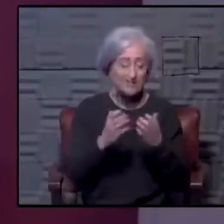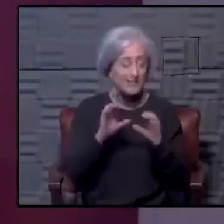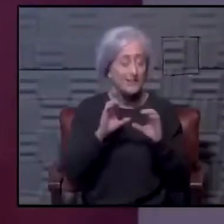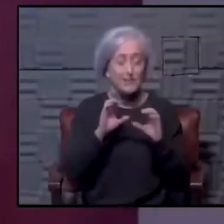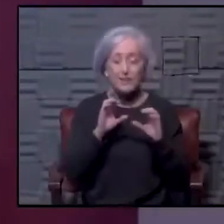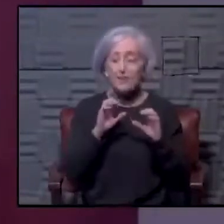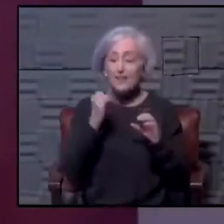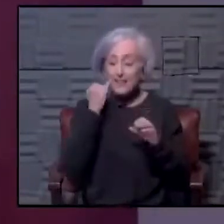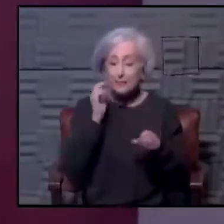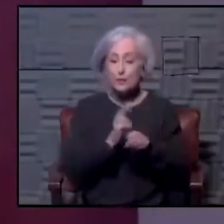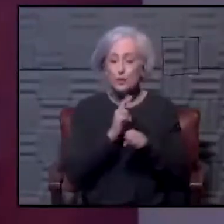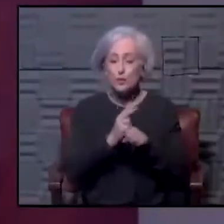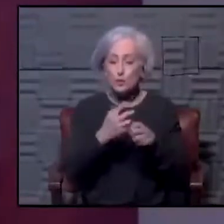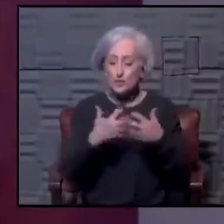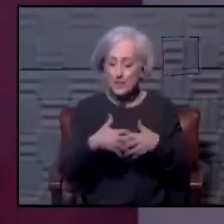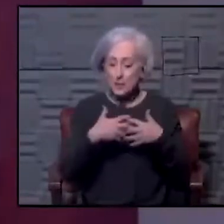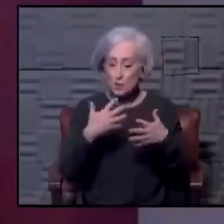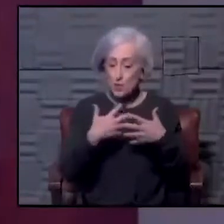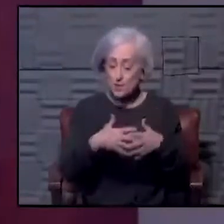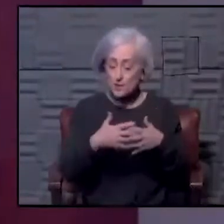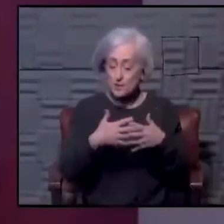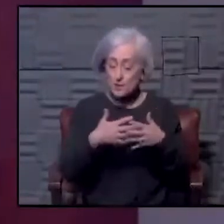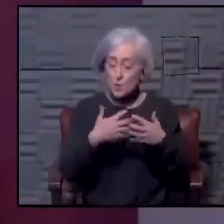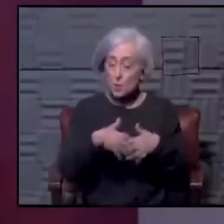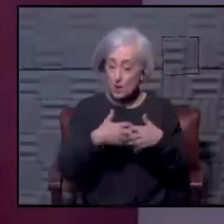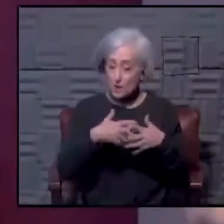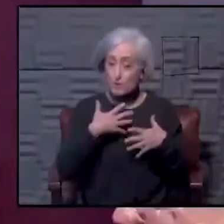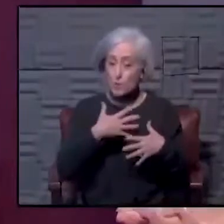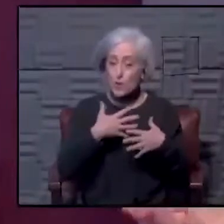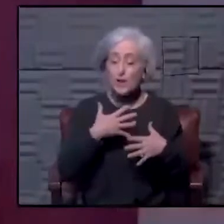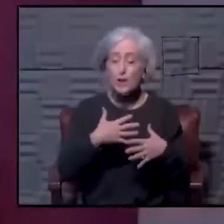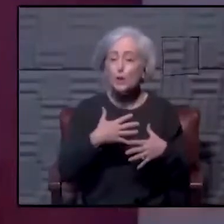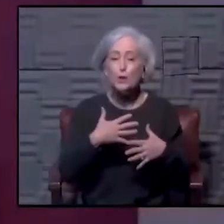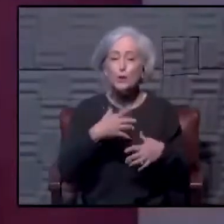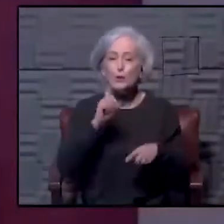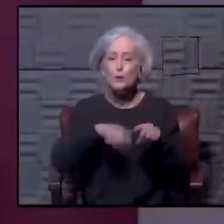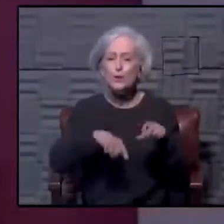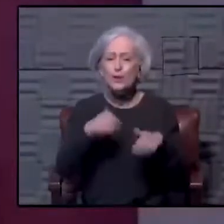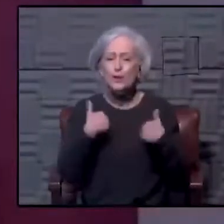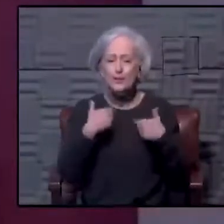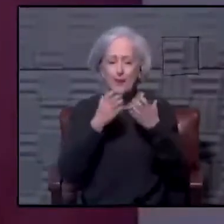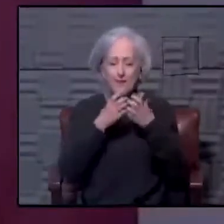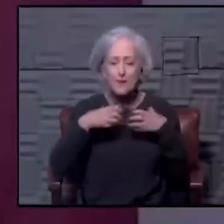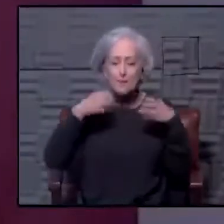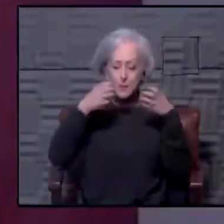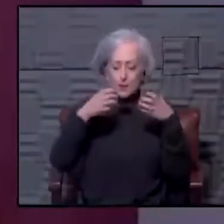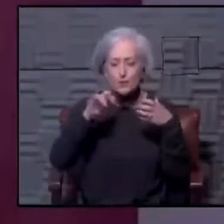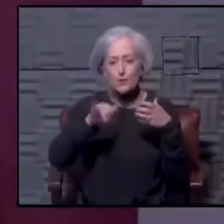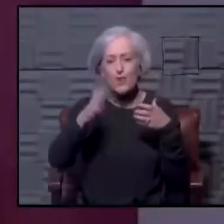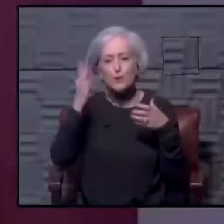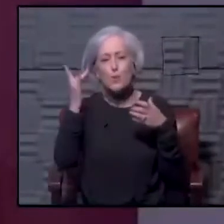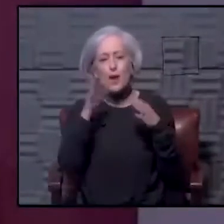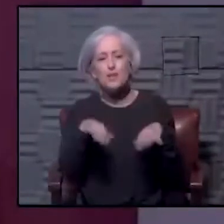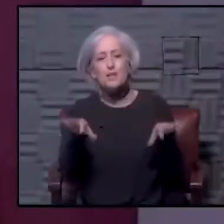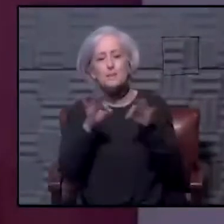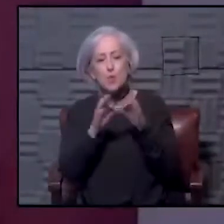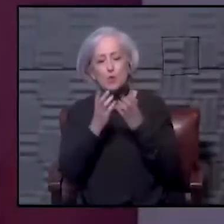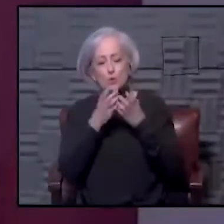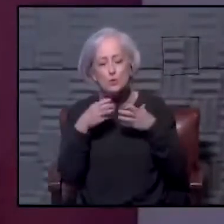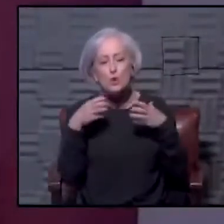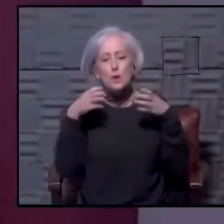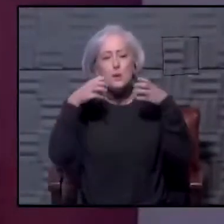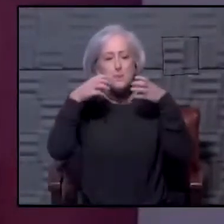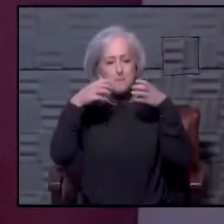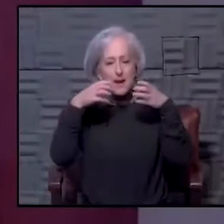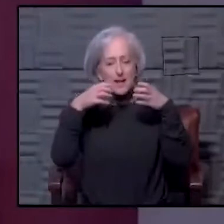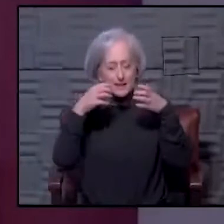more important to you than having that really nice fit. I think you demonstrated earlier that there are some things that you can do to manipulate the mask to get it to fit a